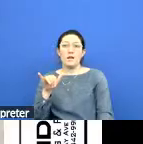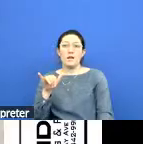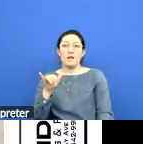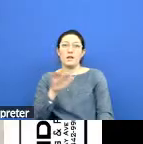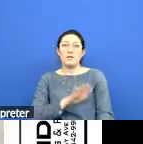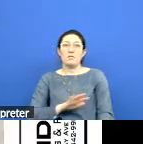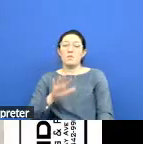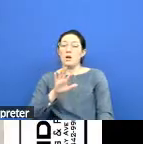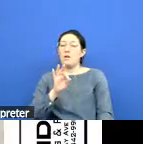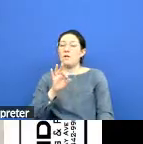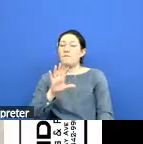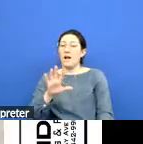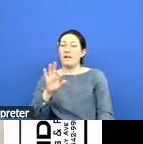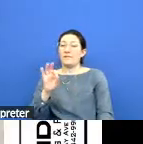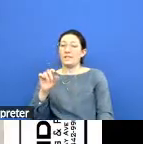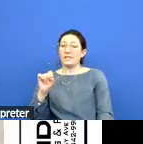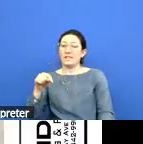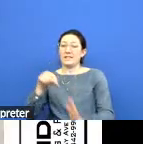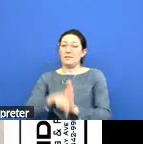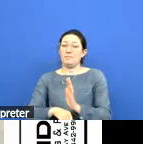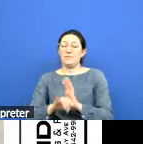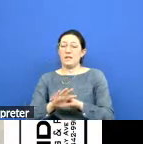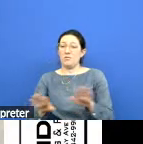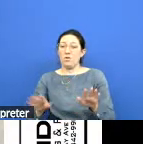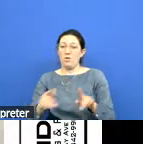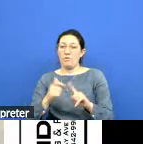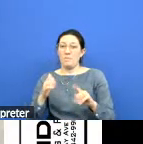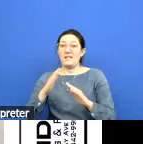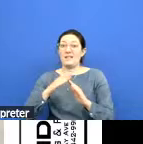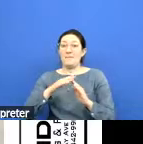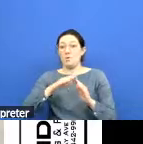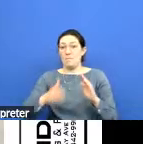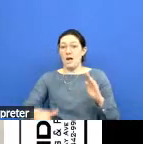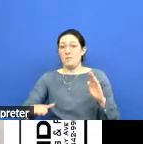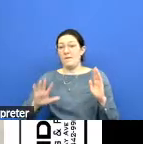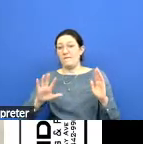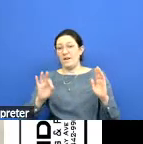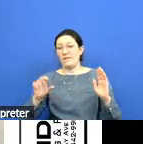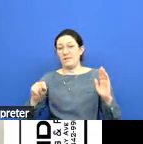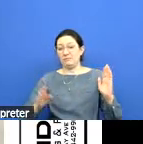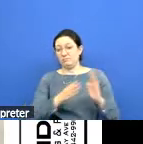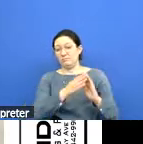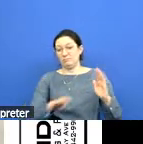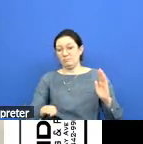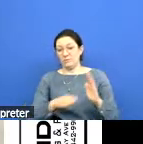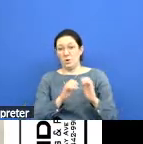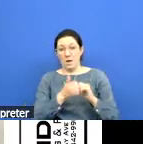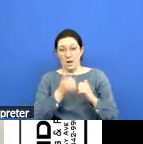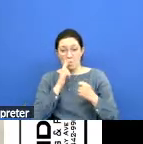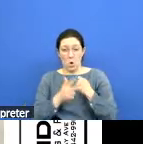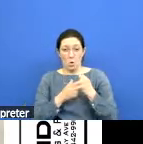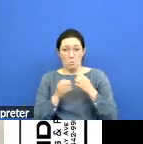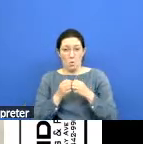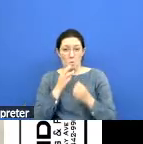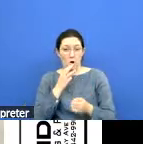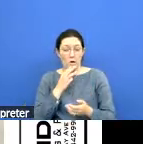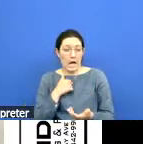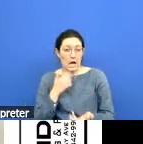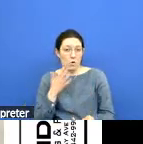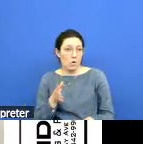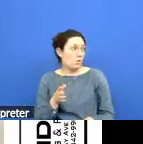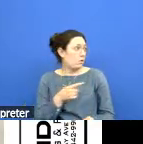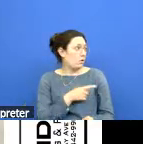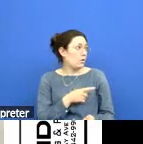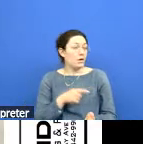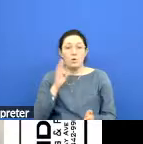5 feet Yeah. deep from the top of the berm to the bottom. I don't know how you're gonna hold more water. Oh, you dig it deeper.